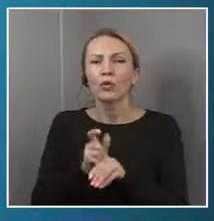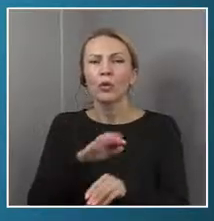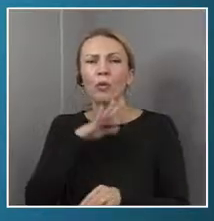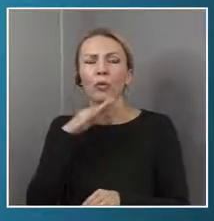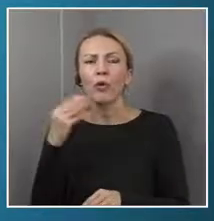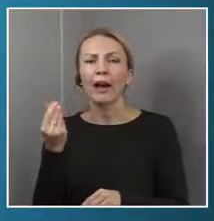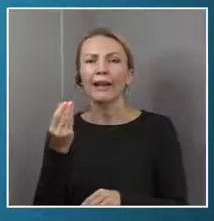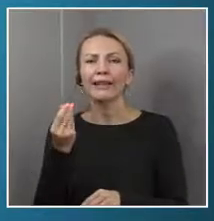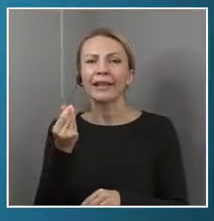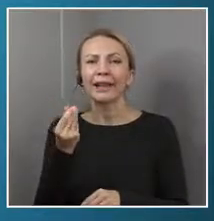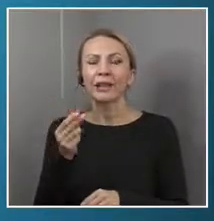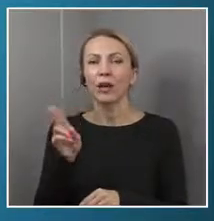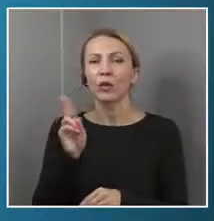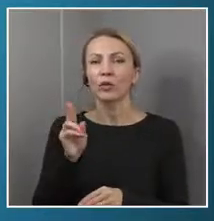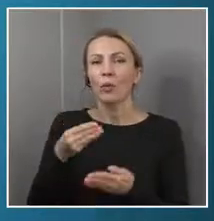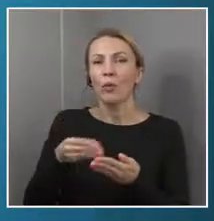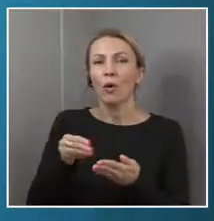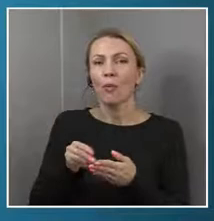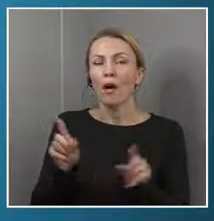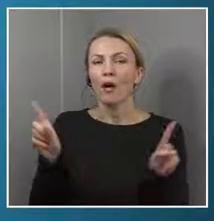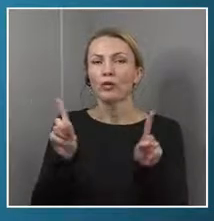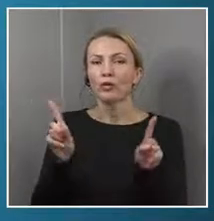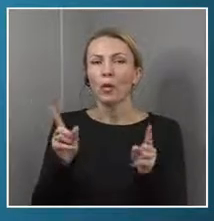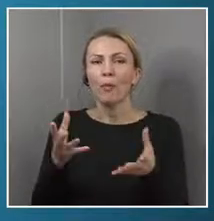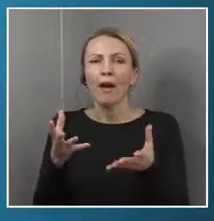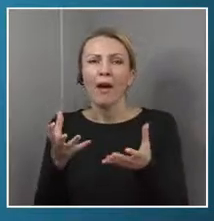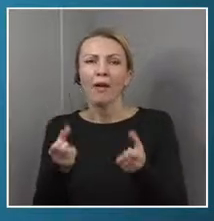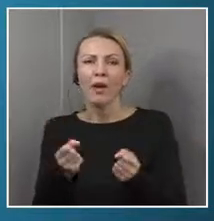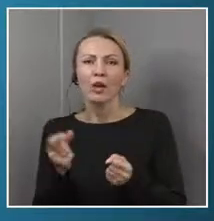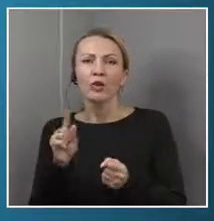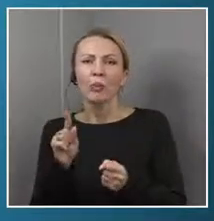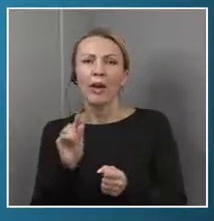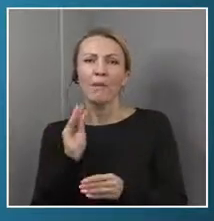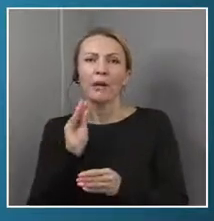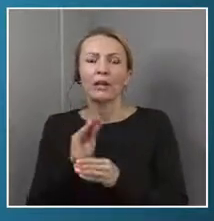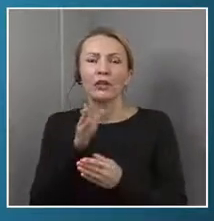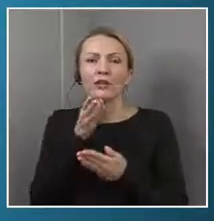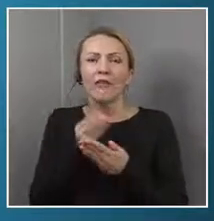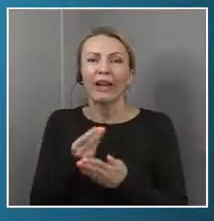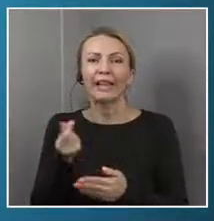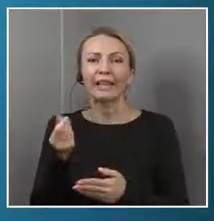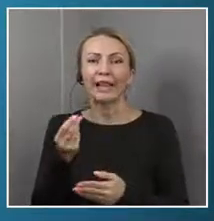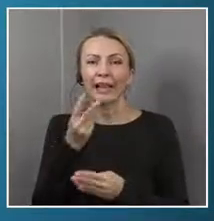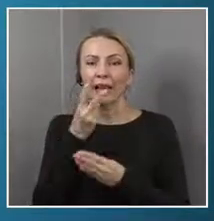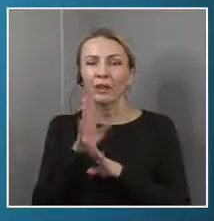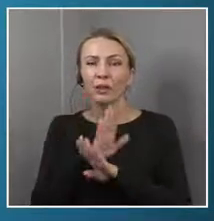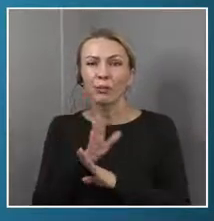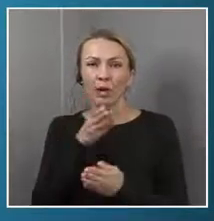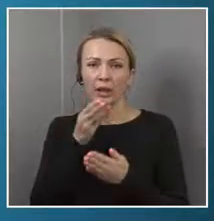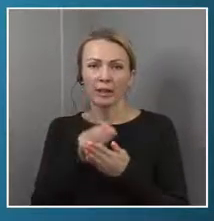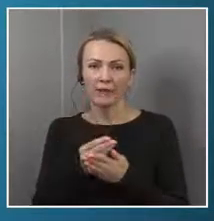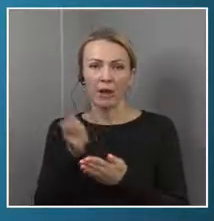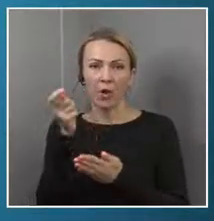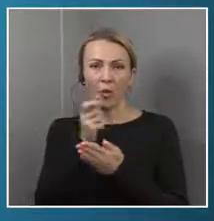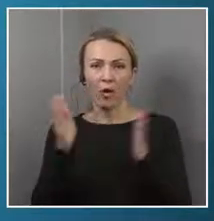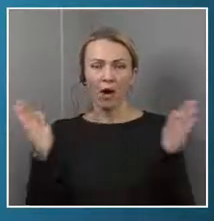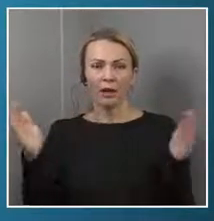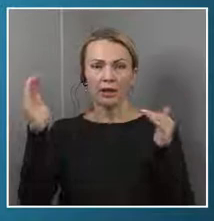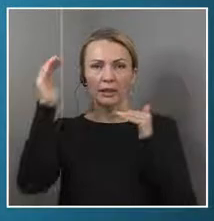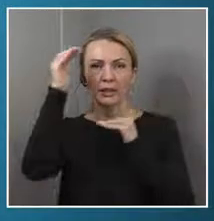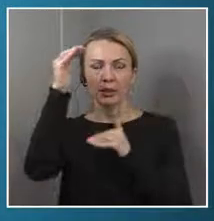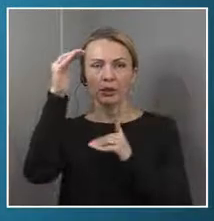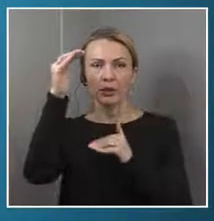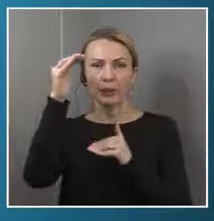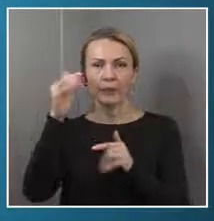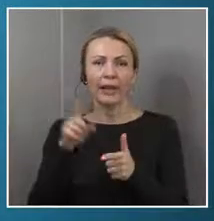for investment, placing pictures in storage without even seeing them, phoning their gallery every day for the latest